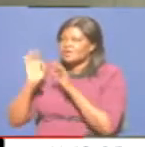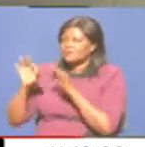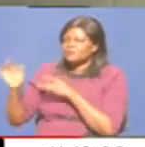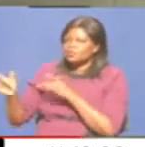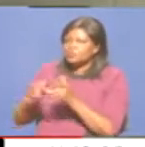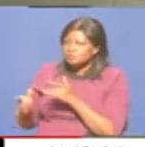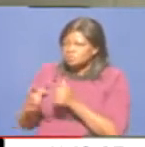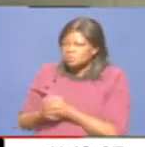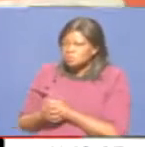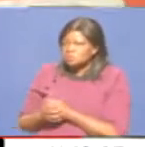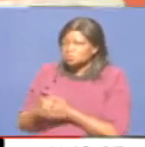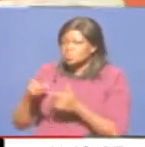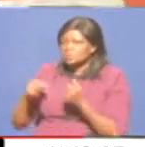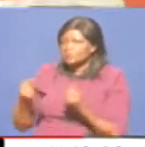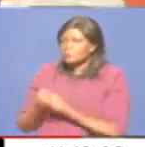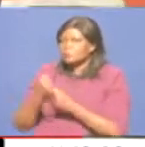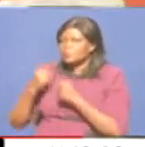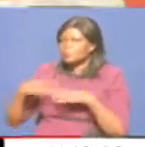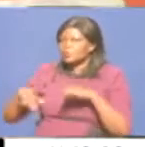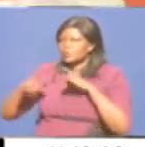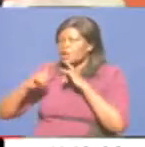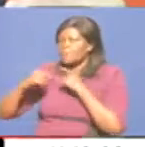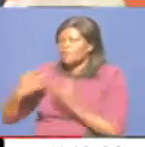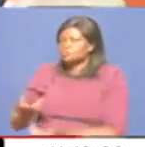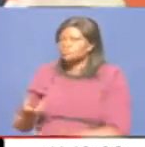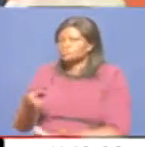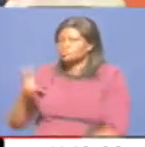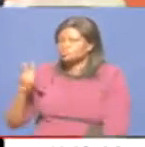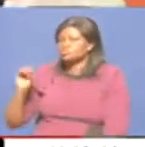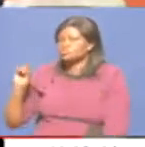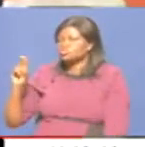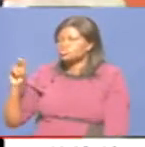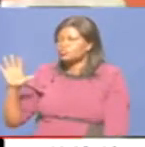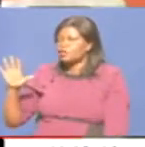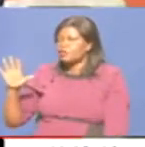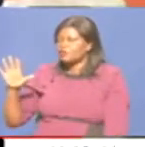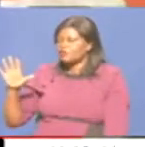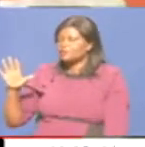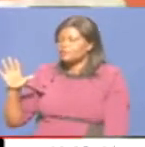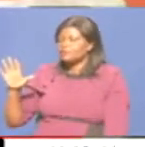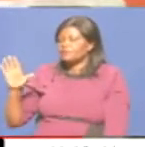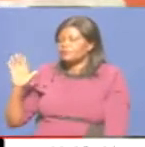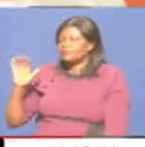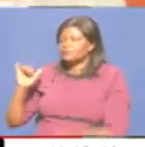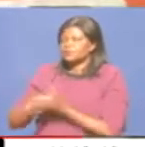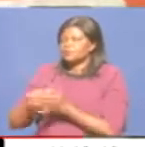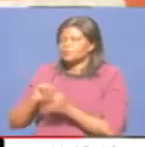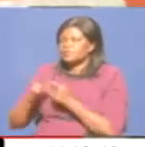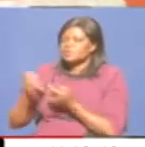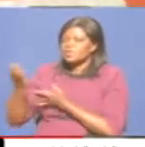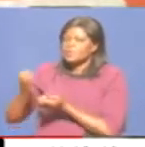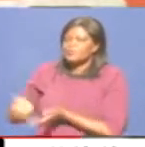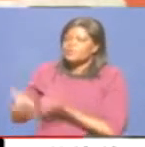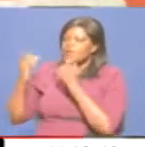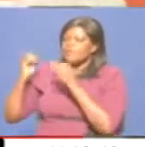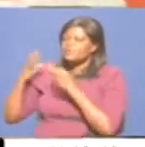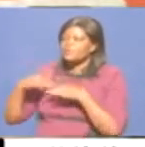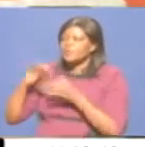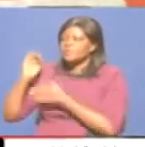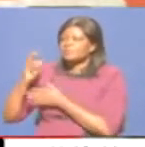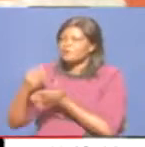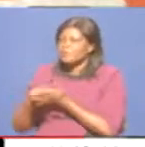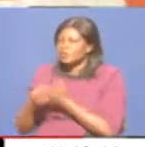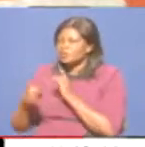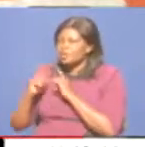projections, people are talking about 2025 of recovery all over the world. Mm-hmm. So it means if anyone is asking for money, for example, you know, they are talking